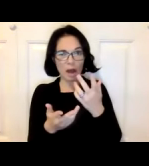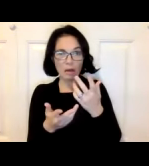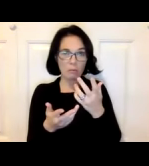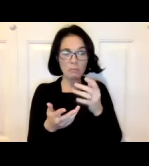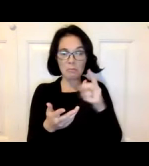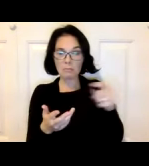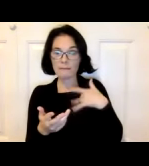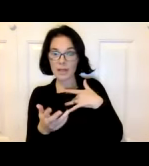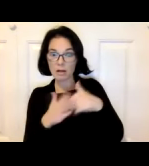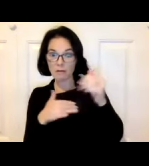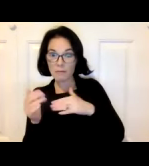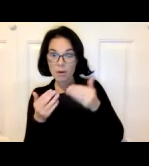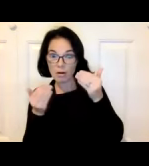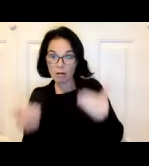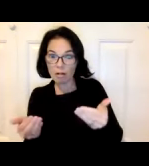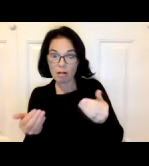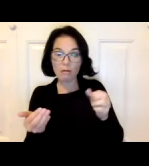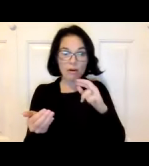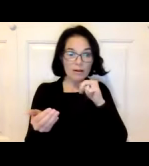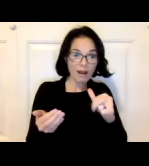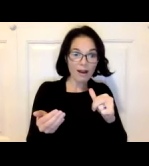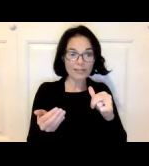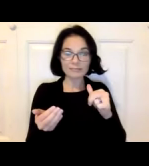COVID-19 vaccine once it becomes available to them.